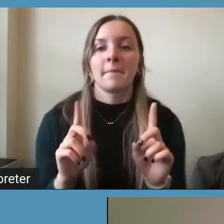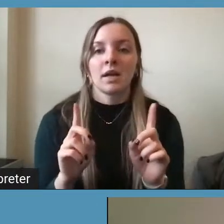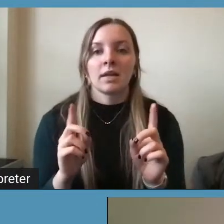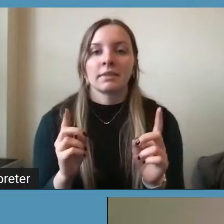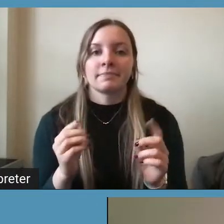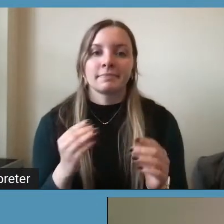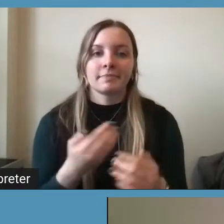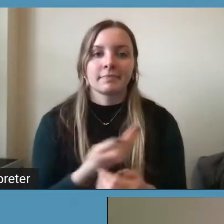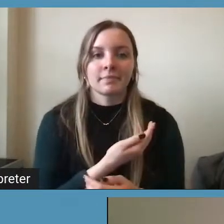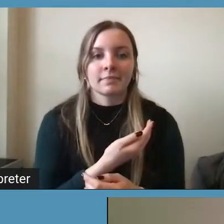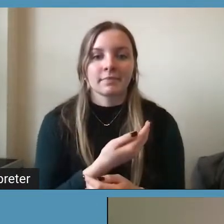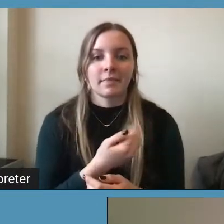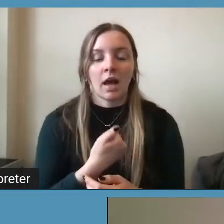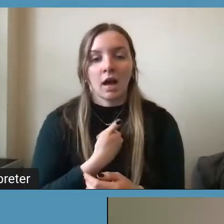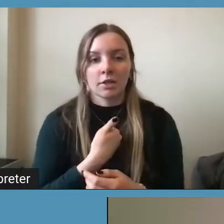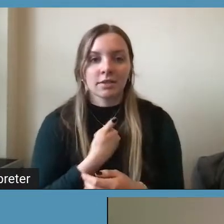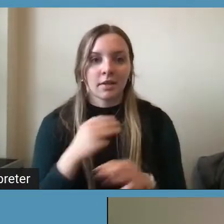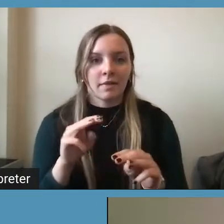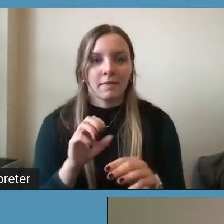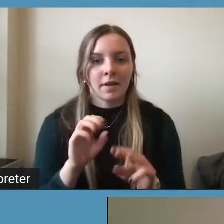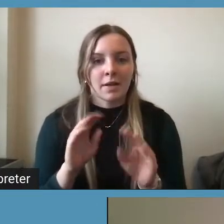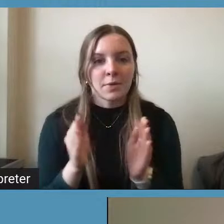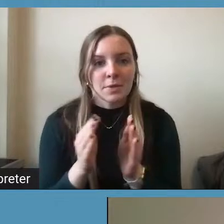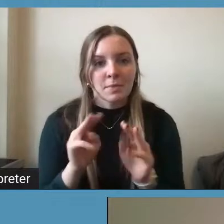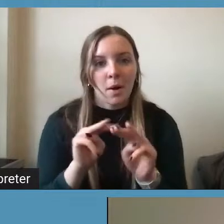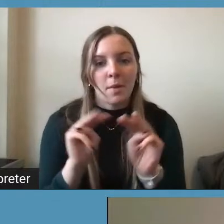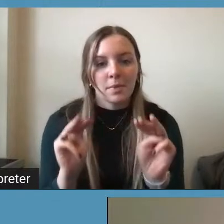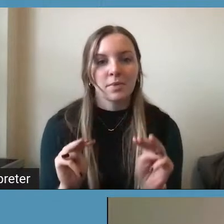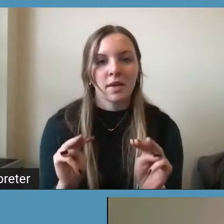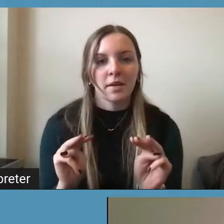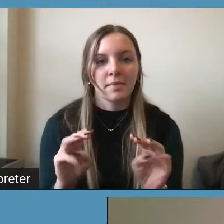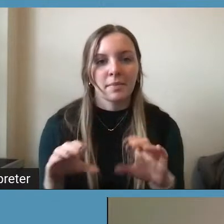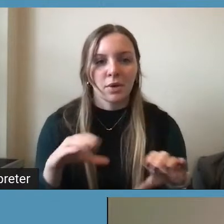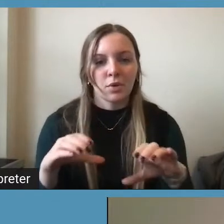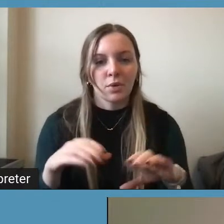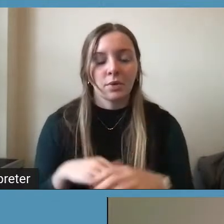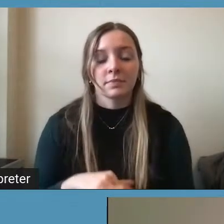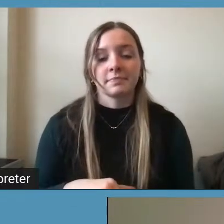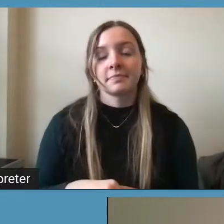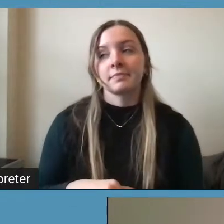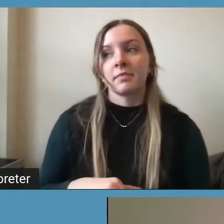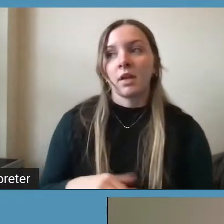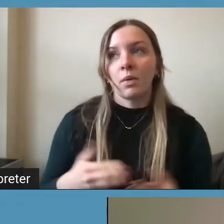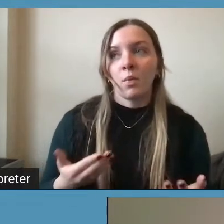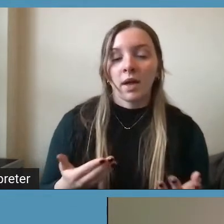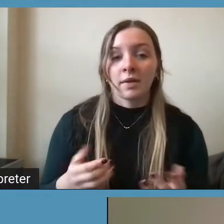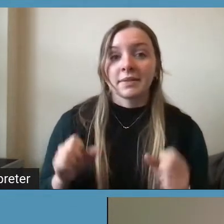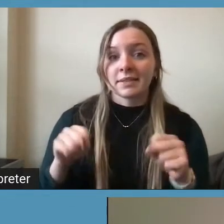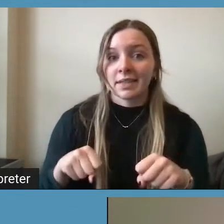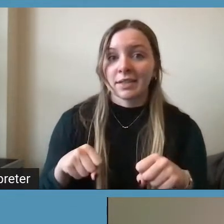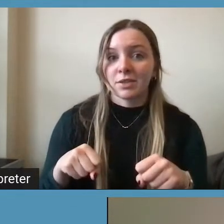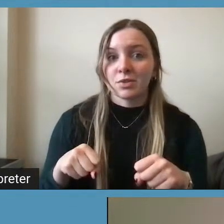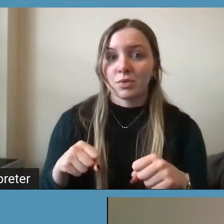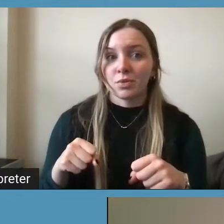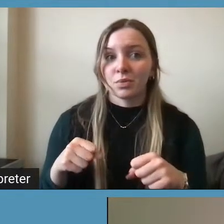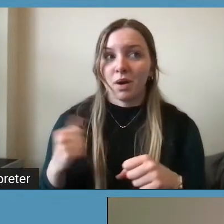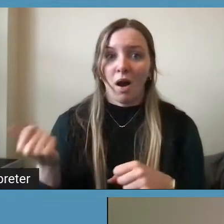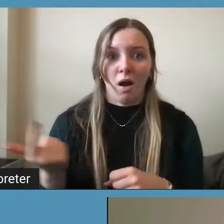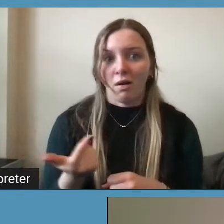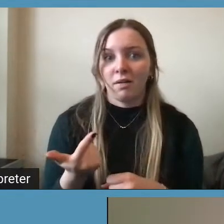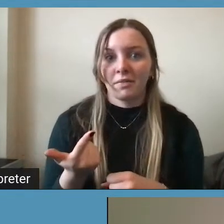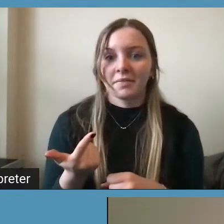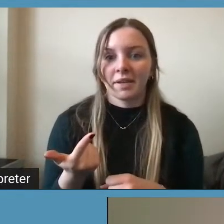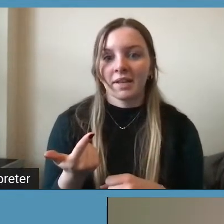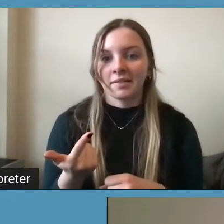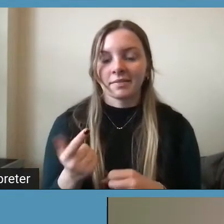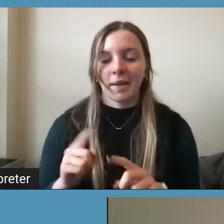own? Well, I mean, really, you can do all of it on your own, but you have to invest a little bit in some equipment, and then you also it's some